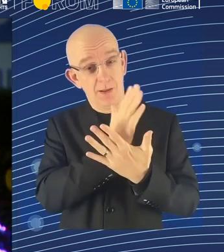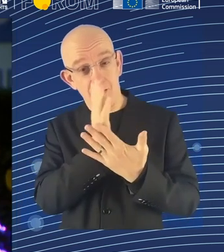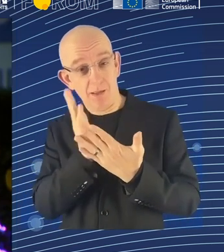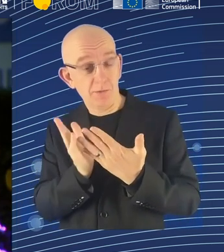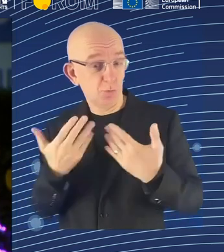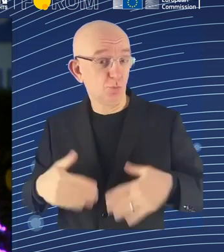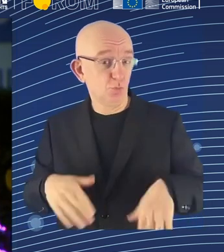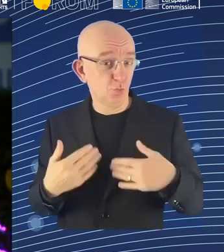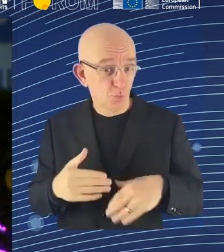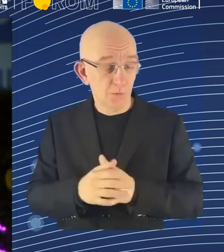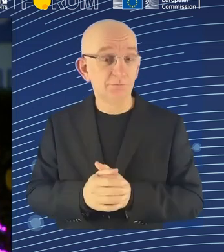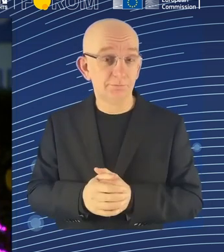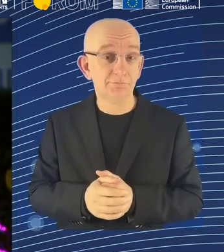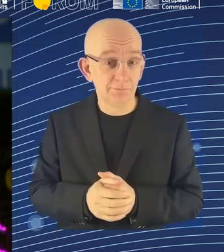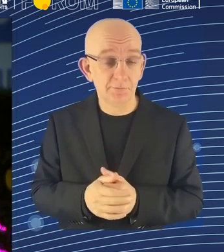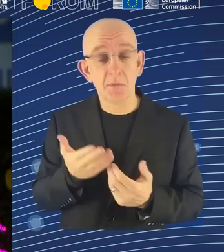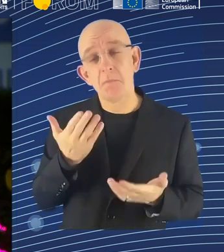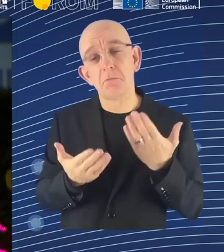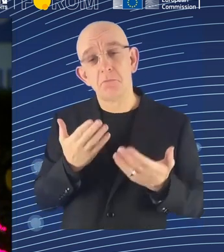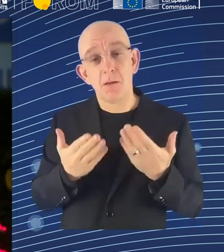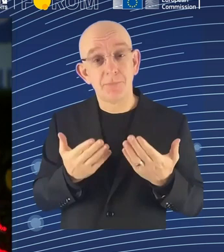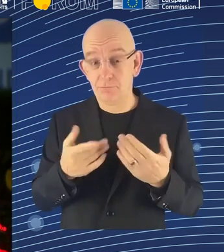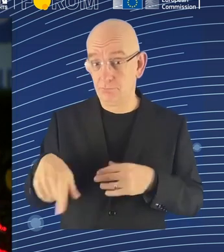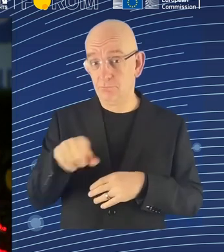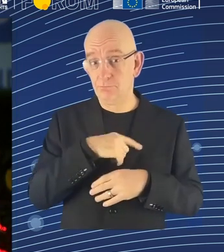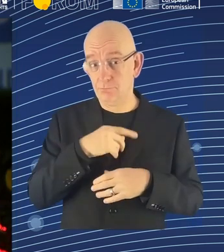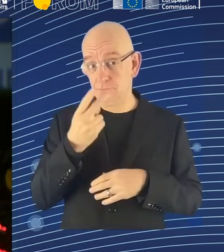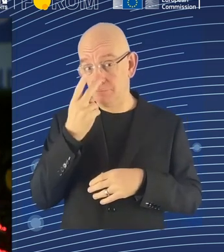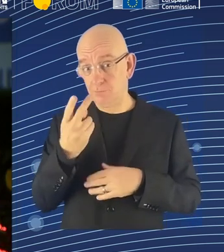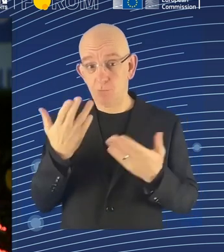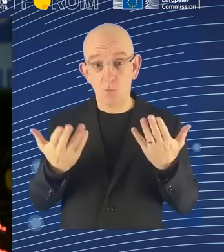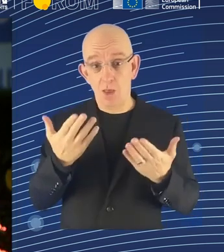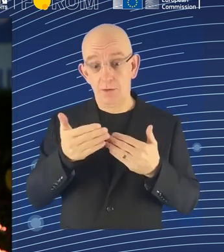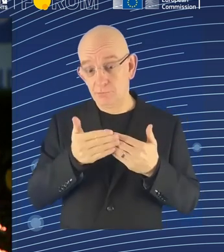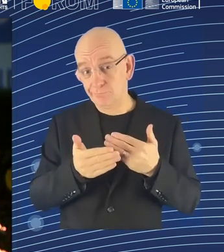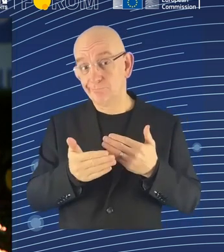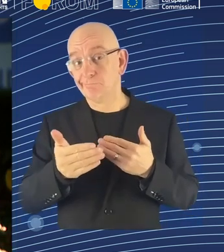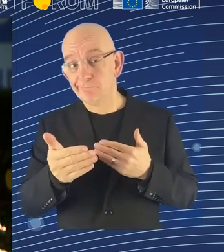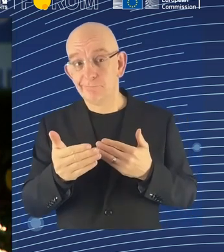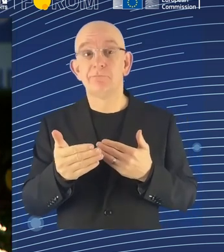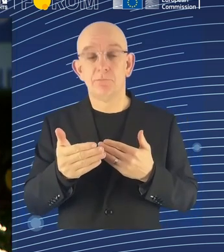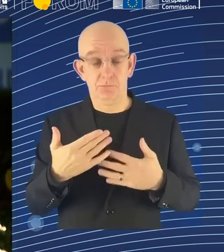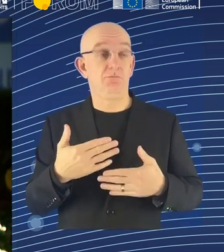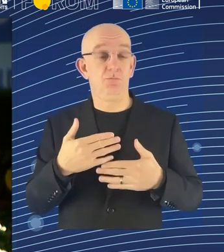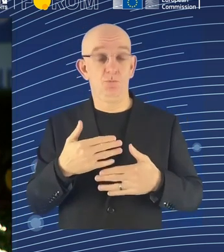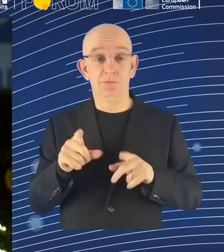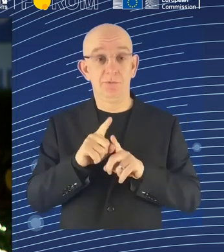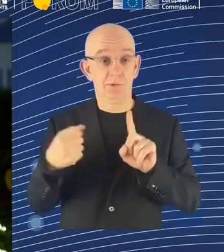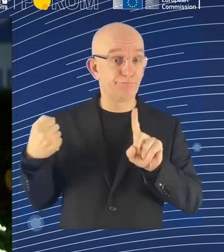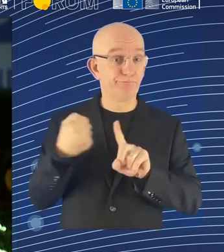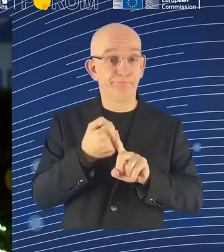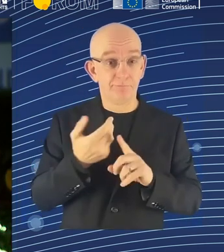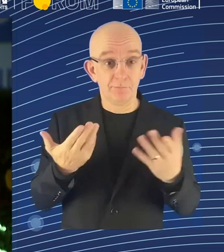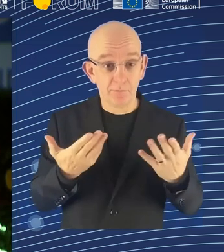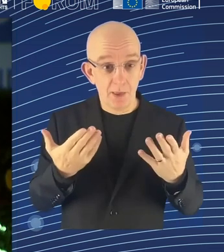surprising some of you, I would say that this is not necessarily a new issue. It is new, of course, from